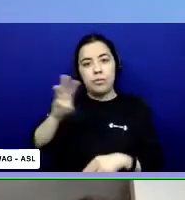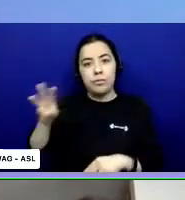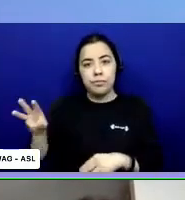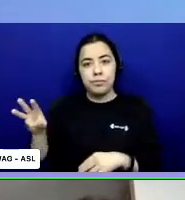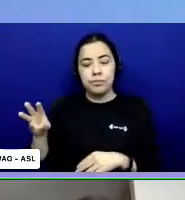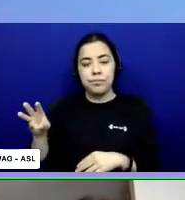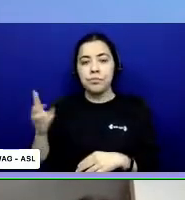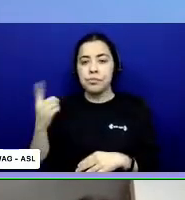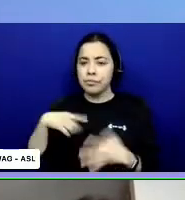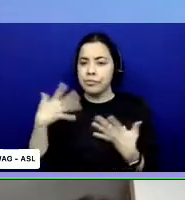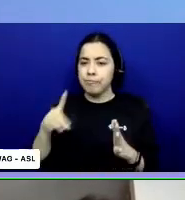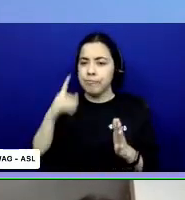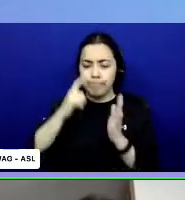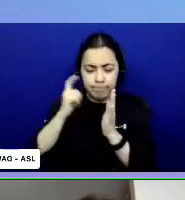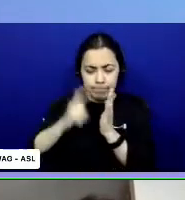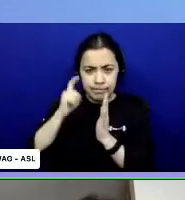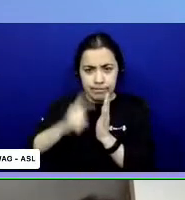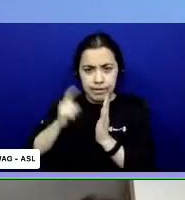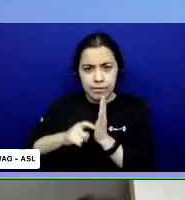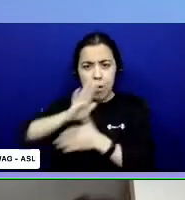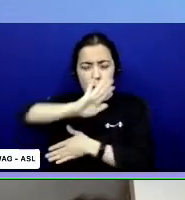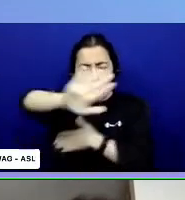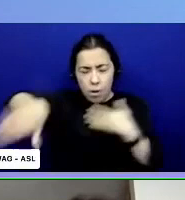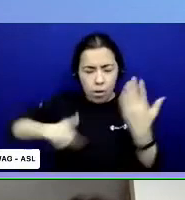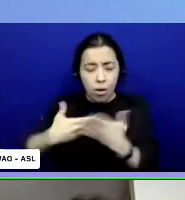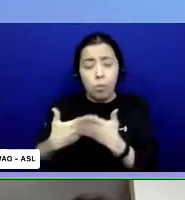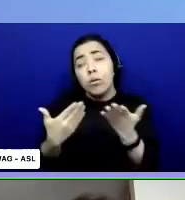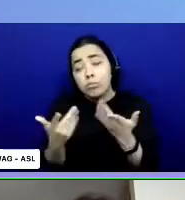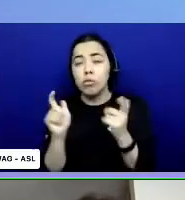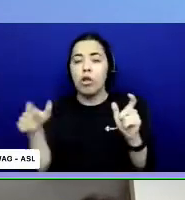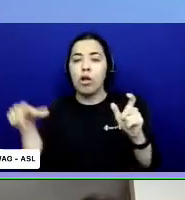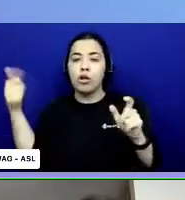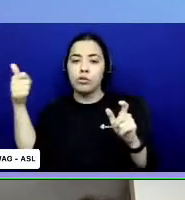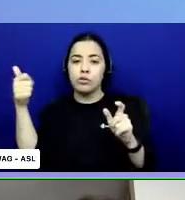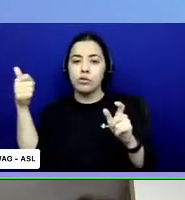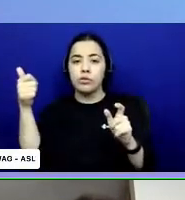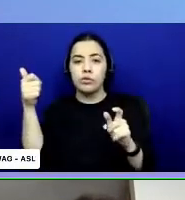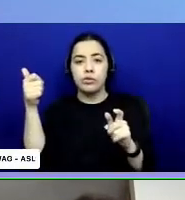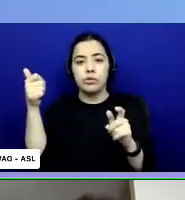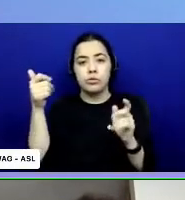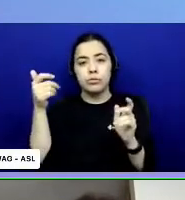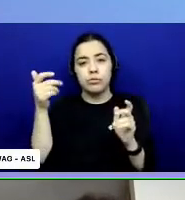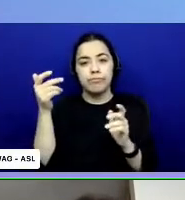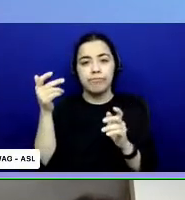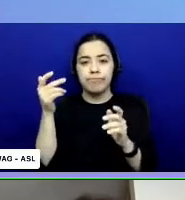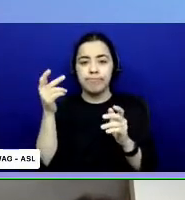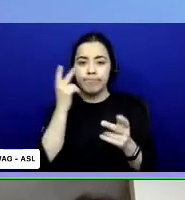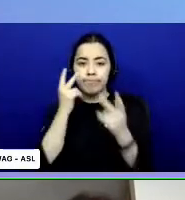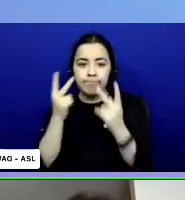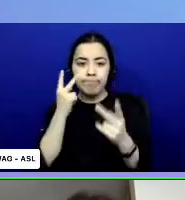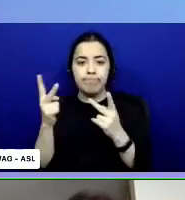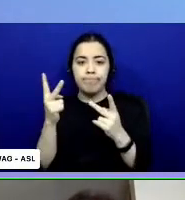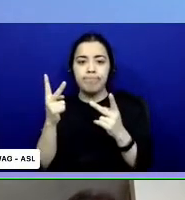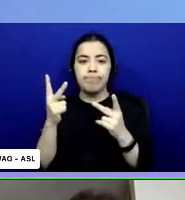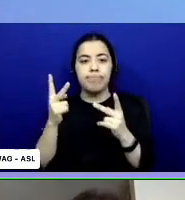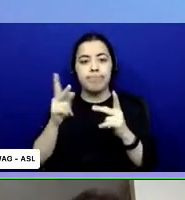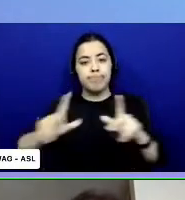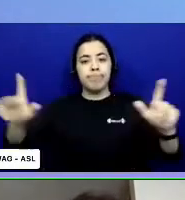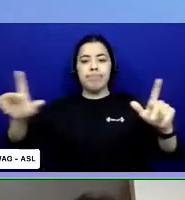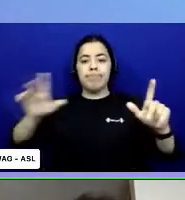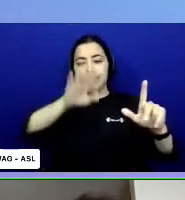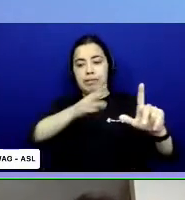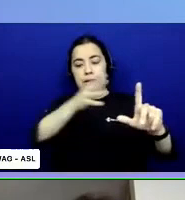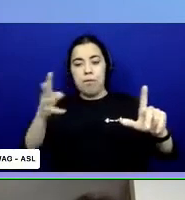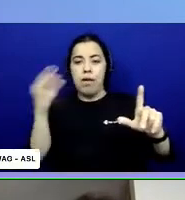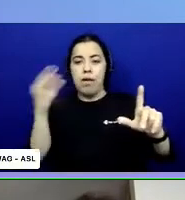we've identified all of the larger presentational or layout table, as well as the smaller nested ones. And inside of each of those,